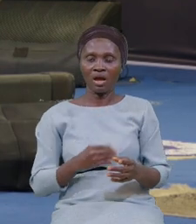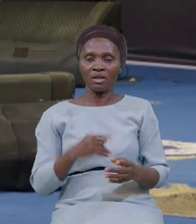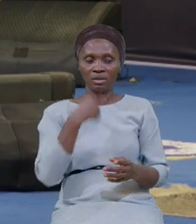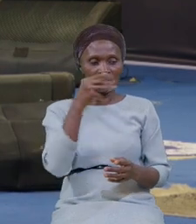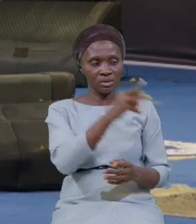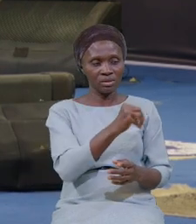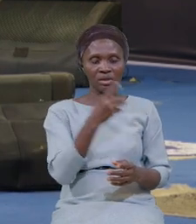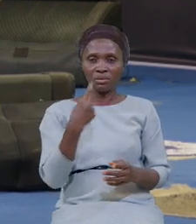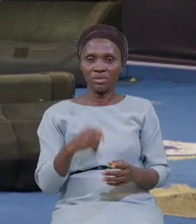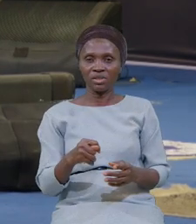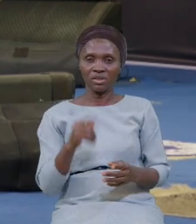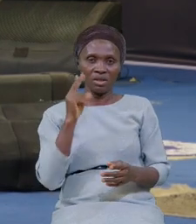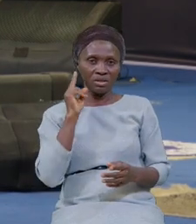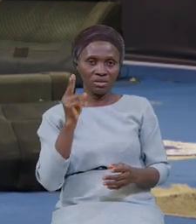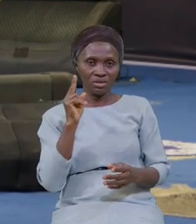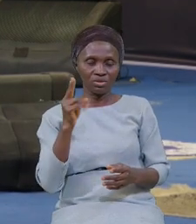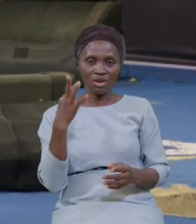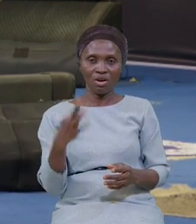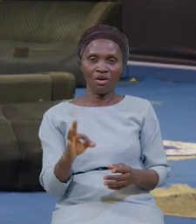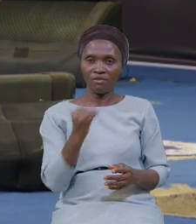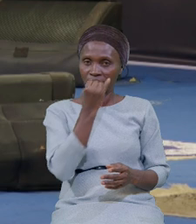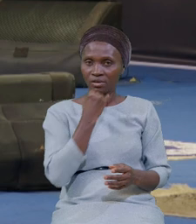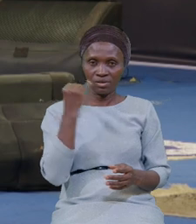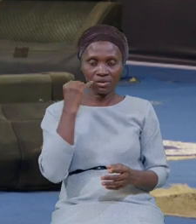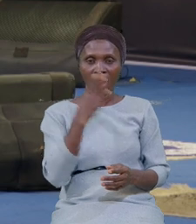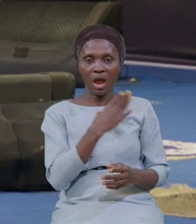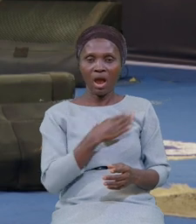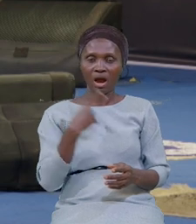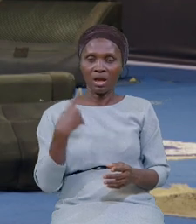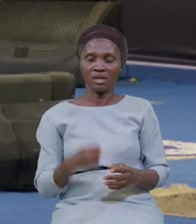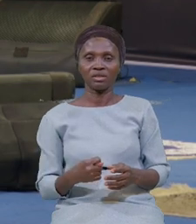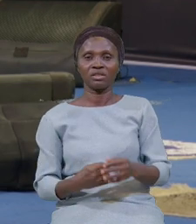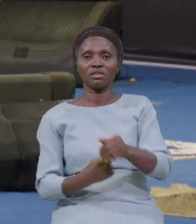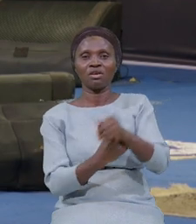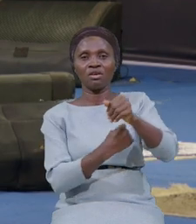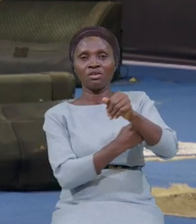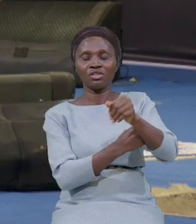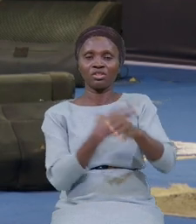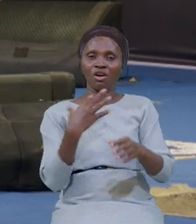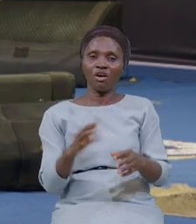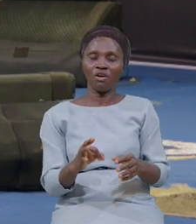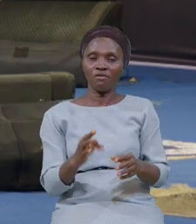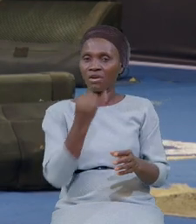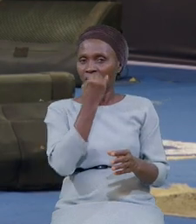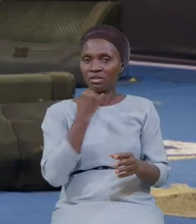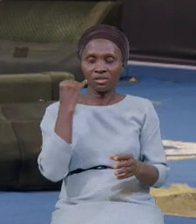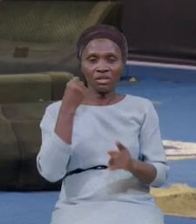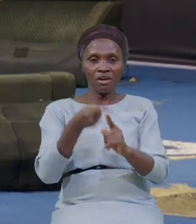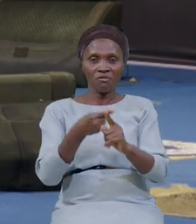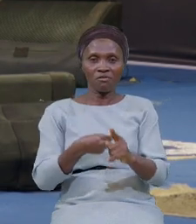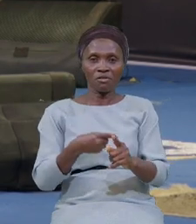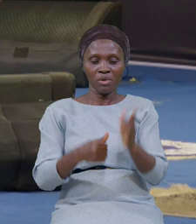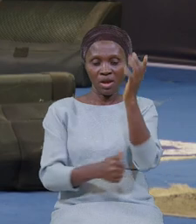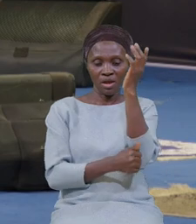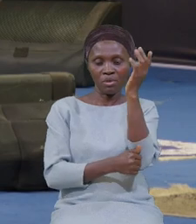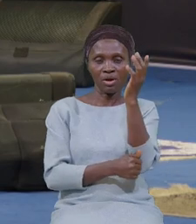history of Israel and the origin of Israel from Abraham and the promise to Abraham and where